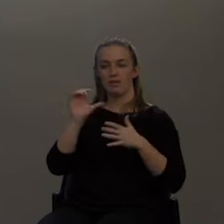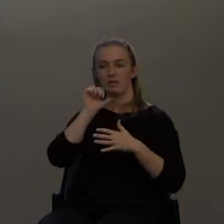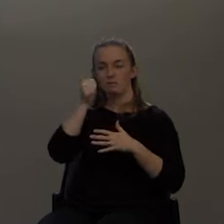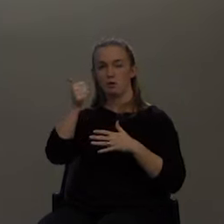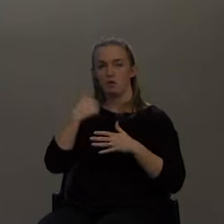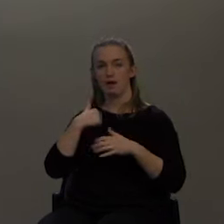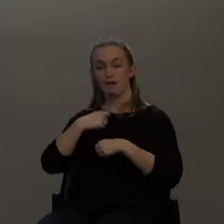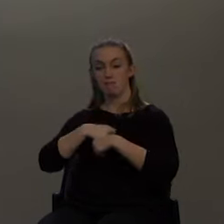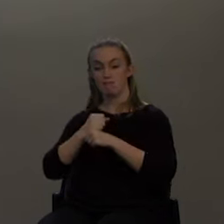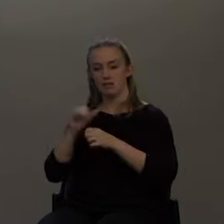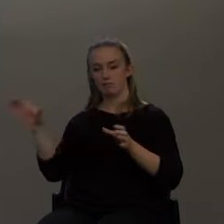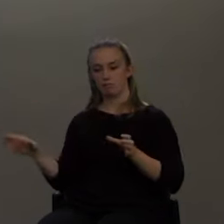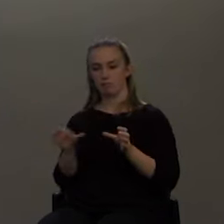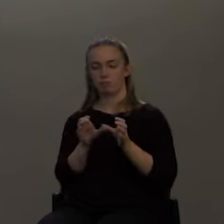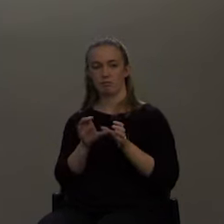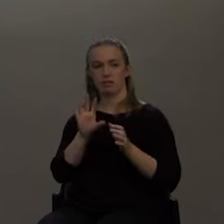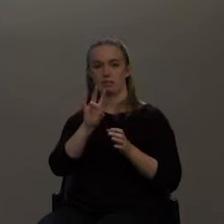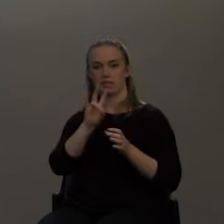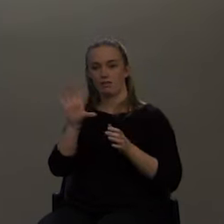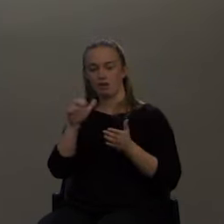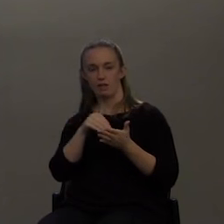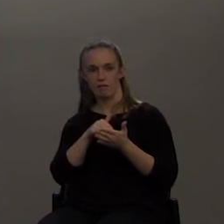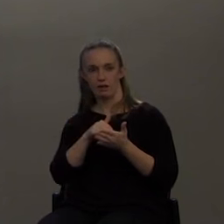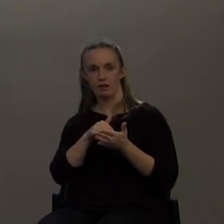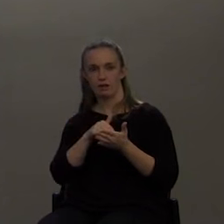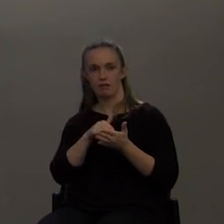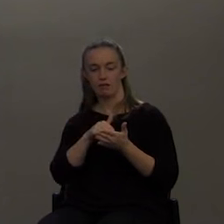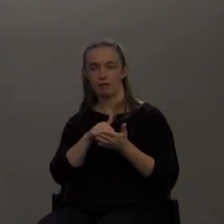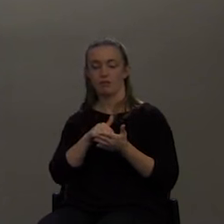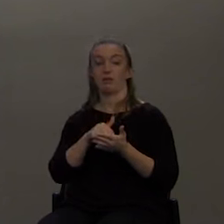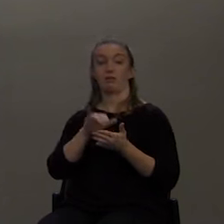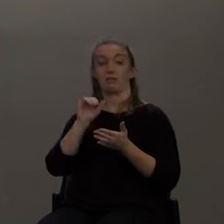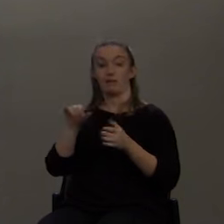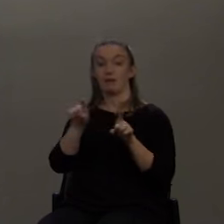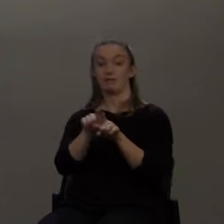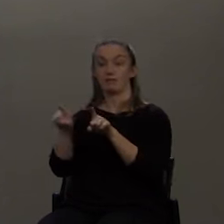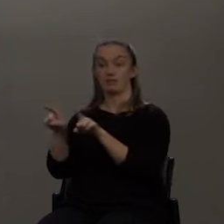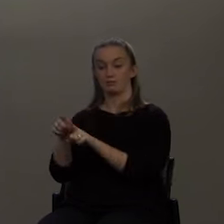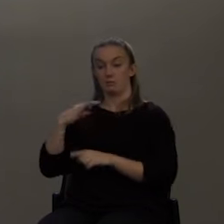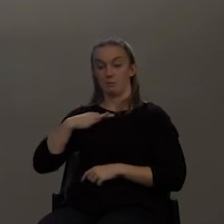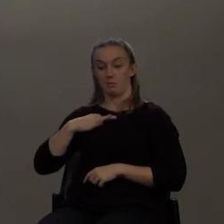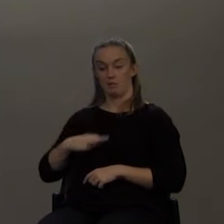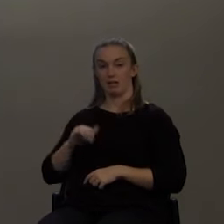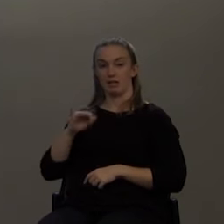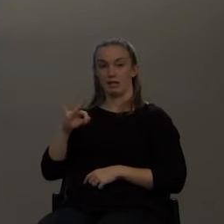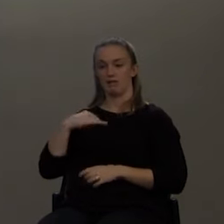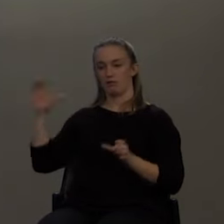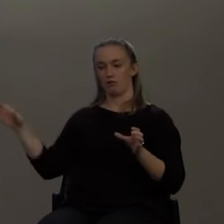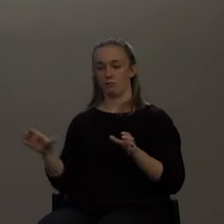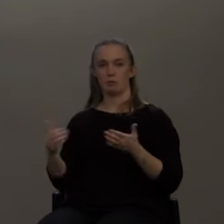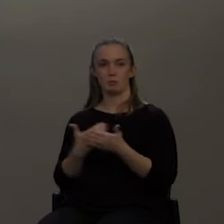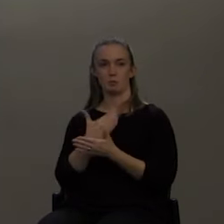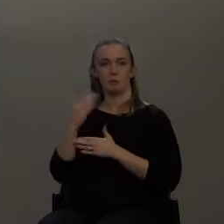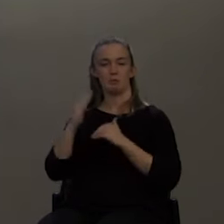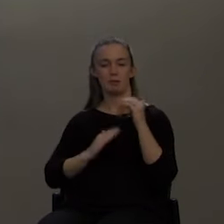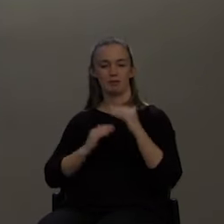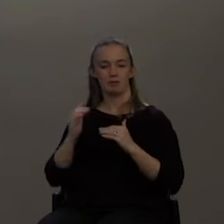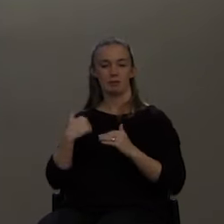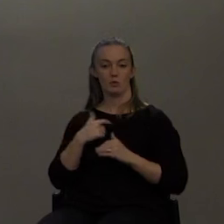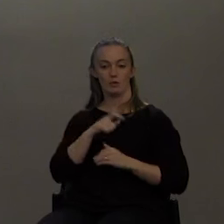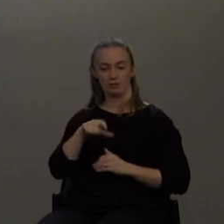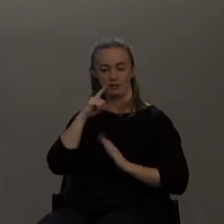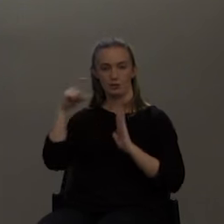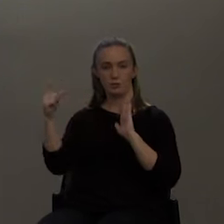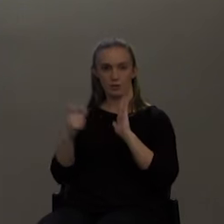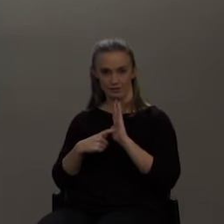in a 25,000 square foot building. And I think we as a community need to start recognizing that is as much a success from an economic development perspective